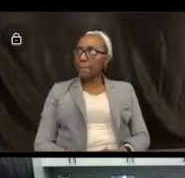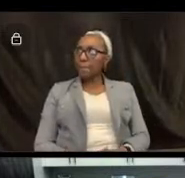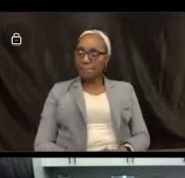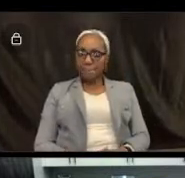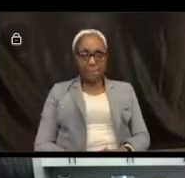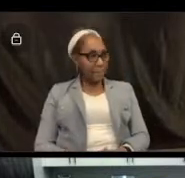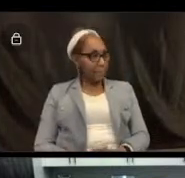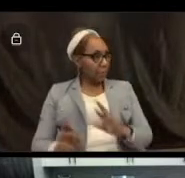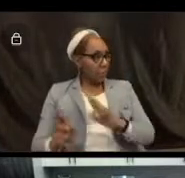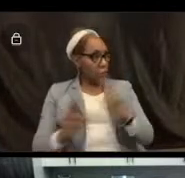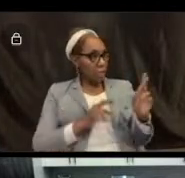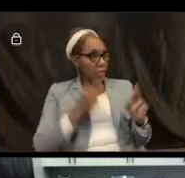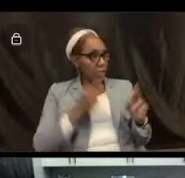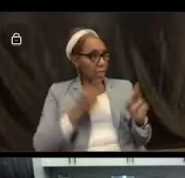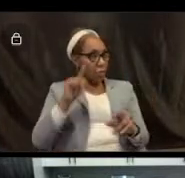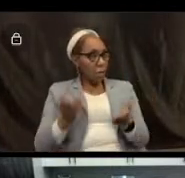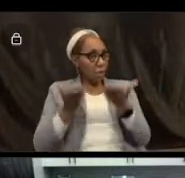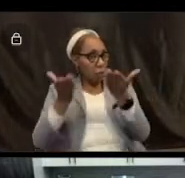Are you ready for a motion?